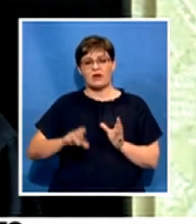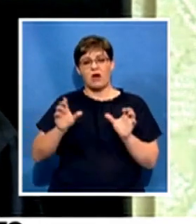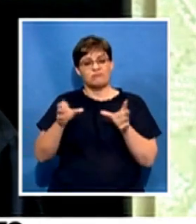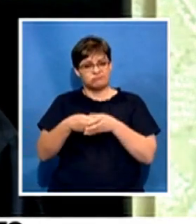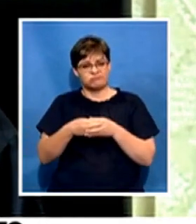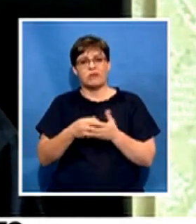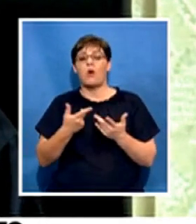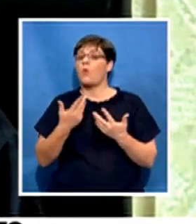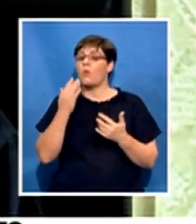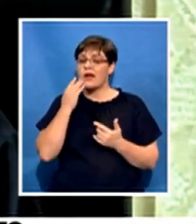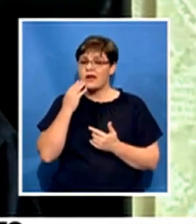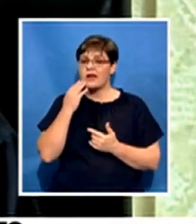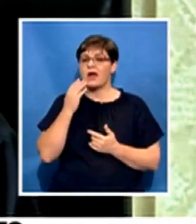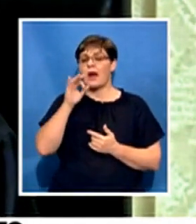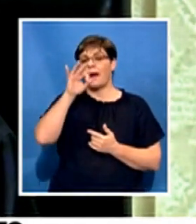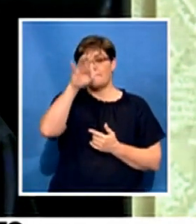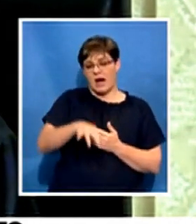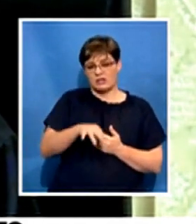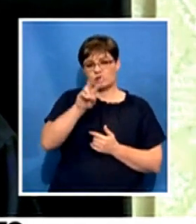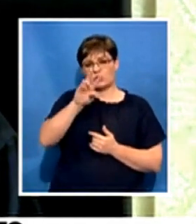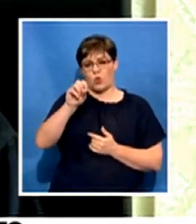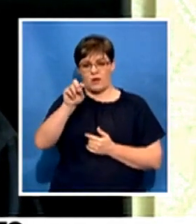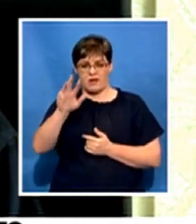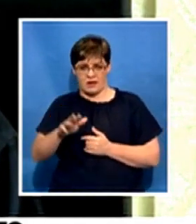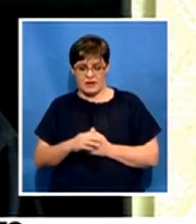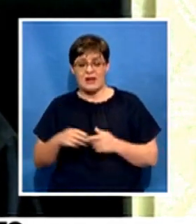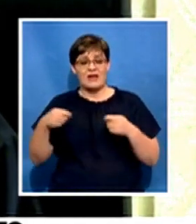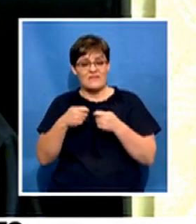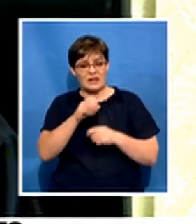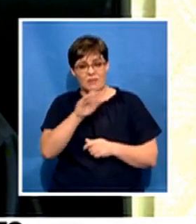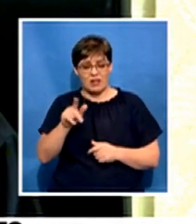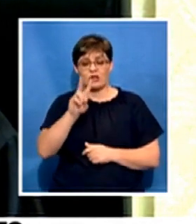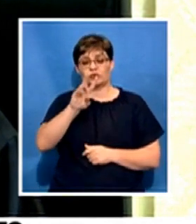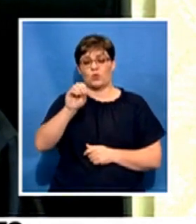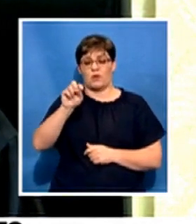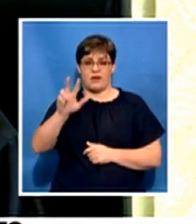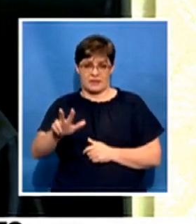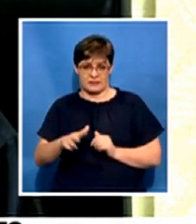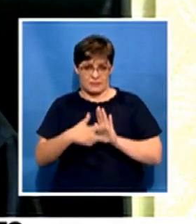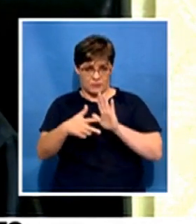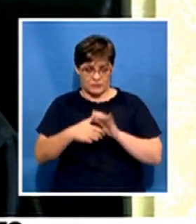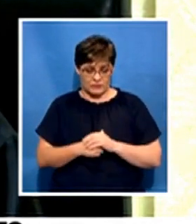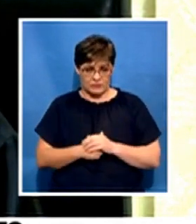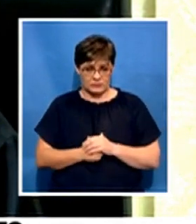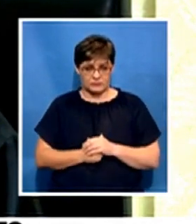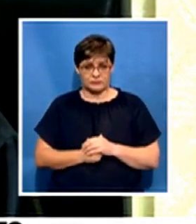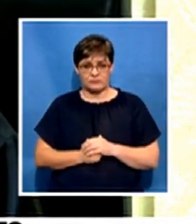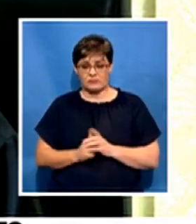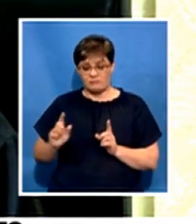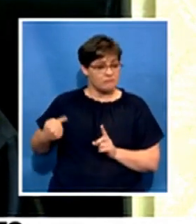Political Party Funding Bill in 2018. To date, the President has signed the PIC